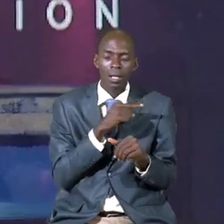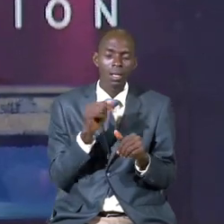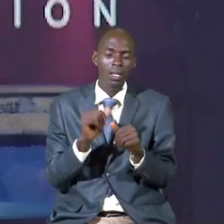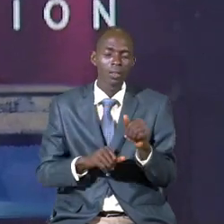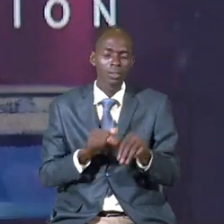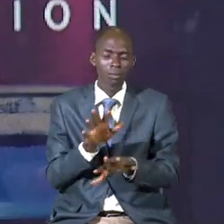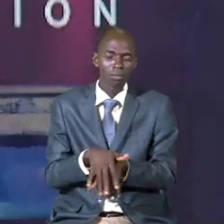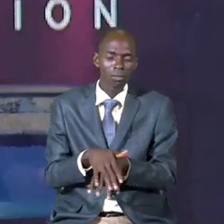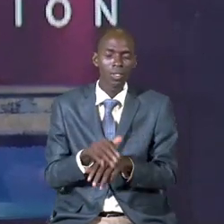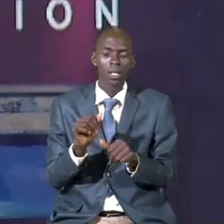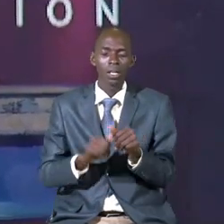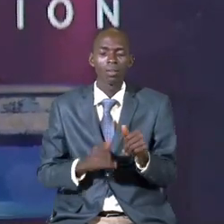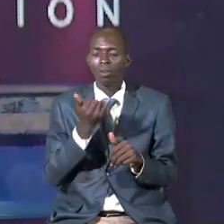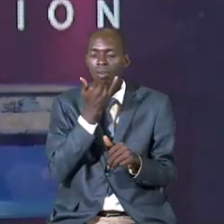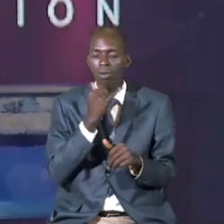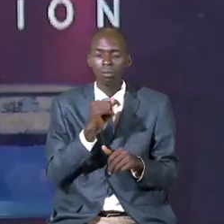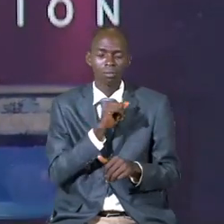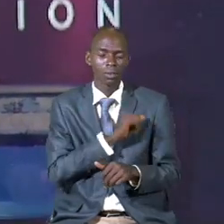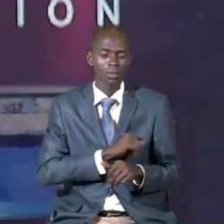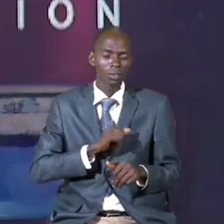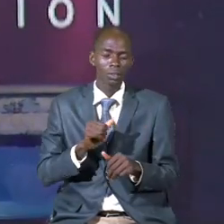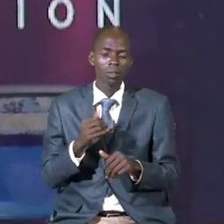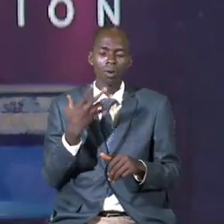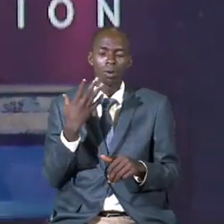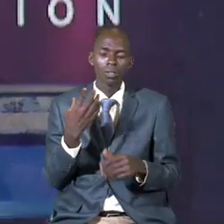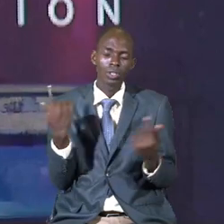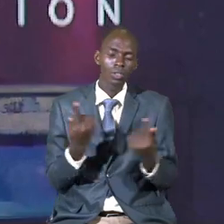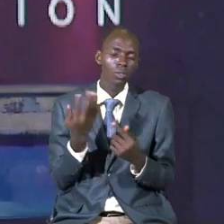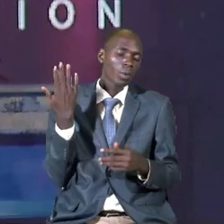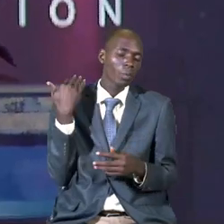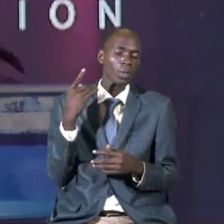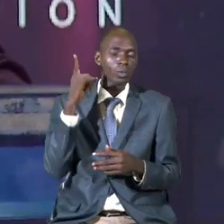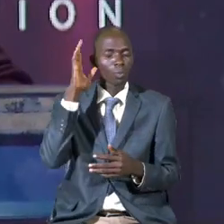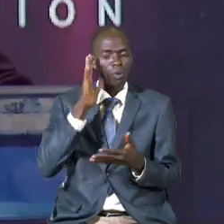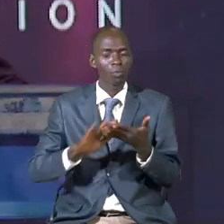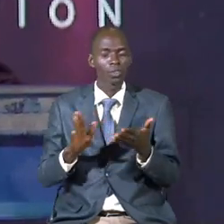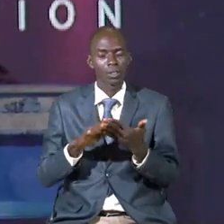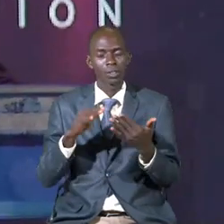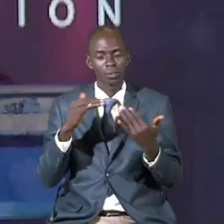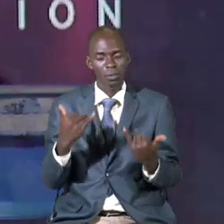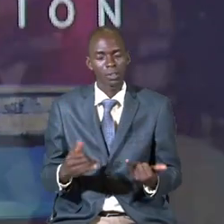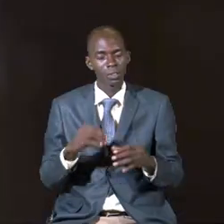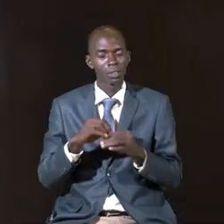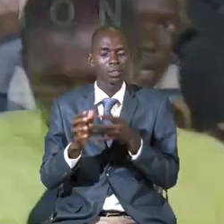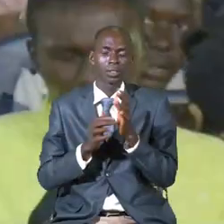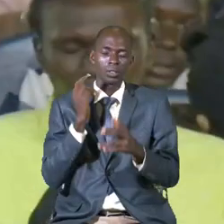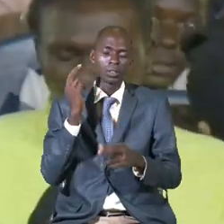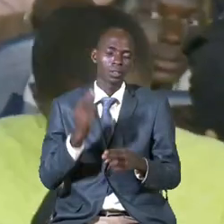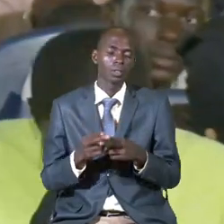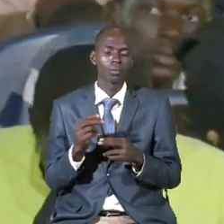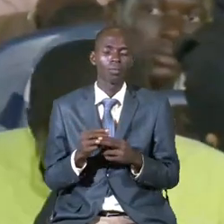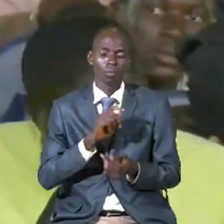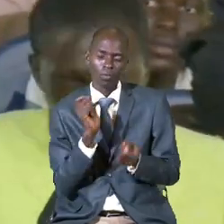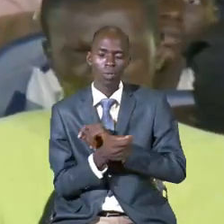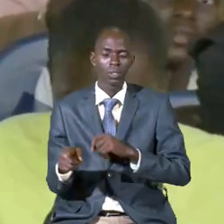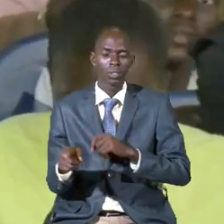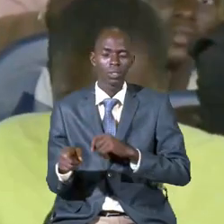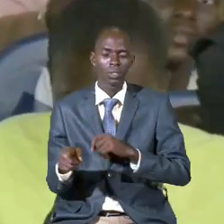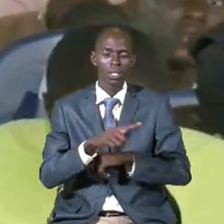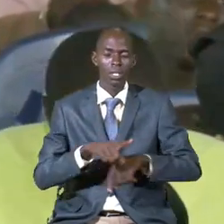action every transgression of the past forgive in jesus name turn their lives